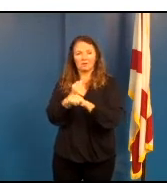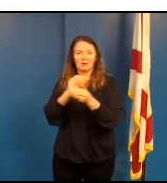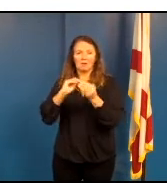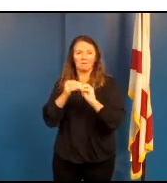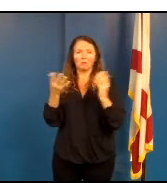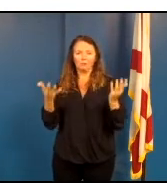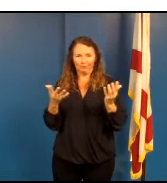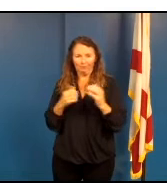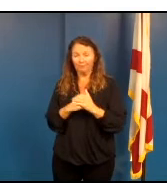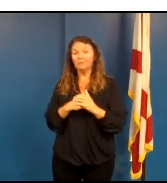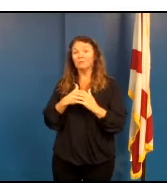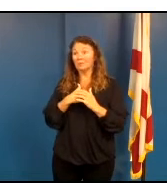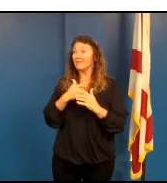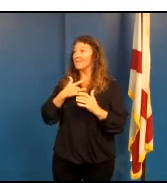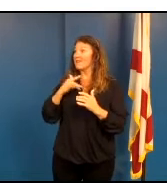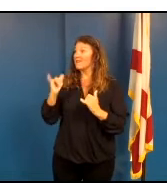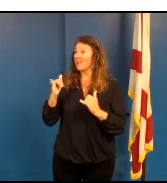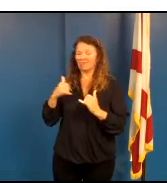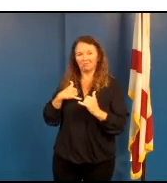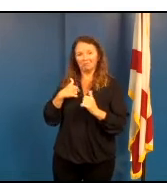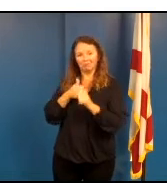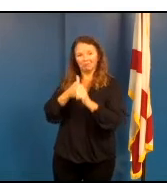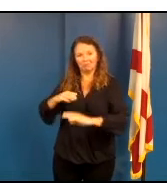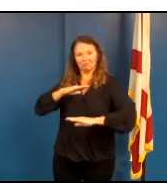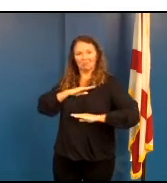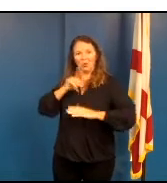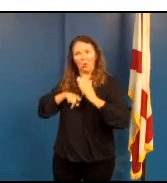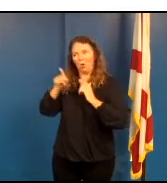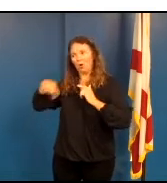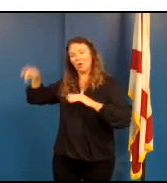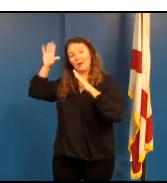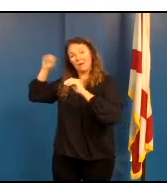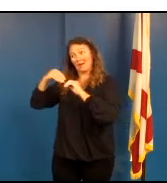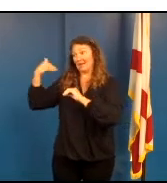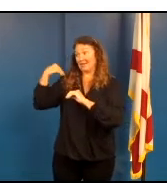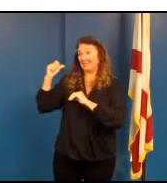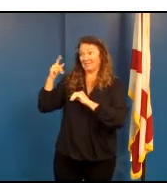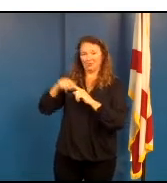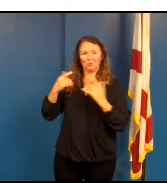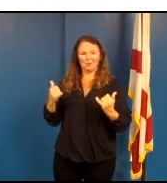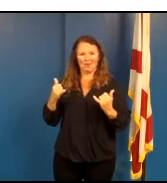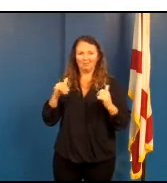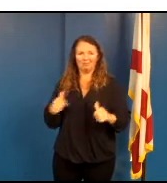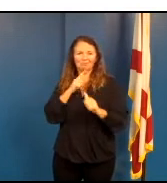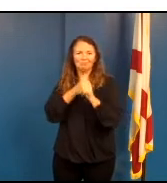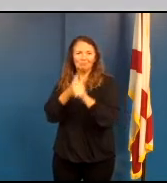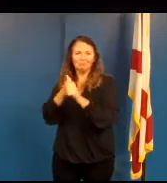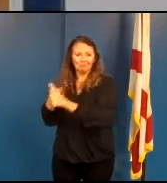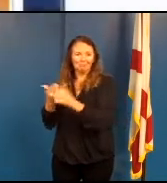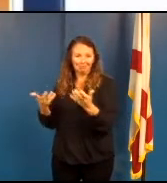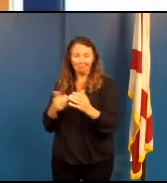say that we are on a task to meet those successful components. And then the next